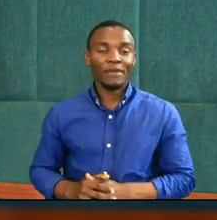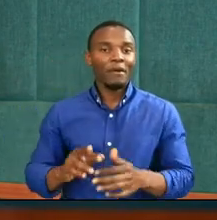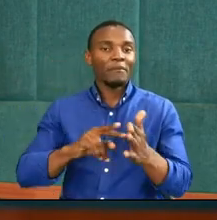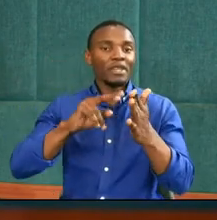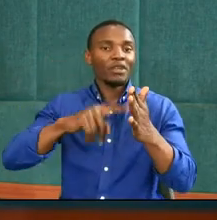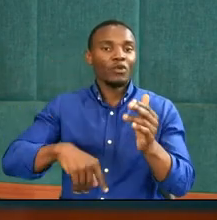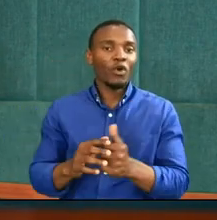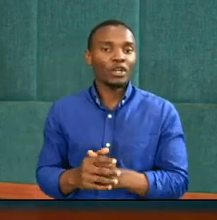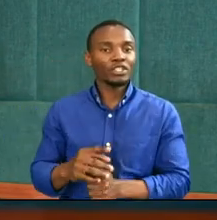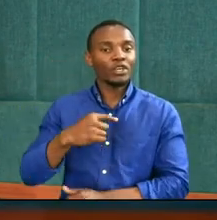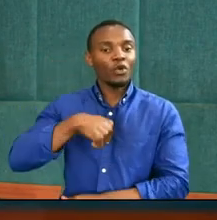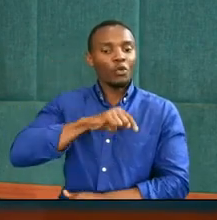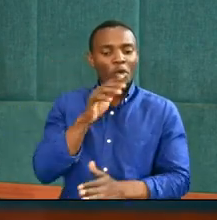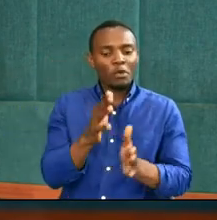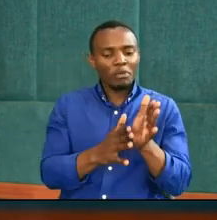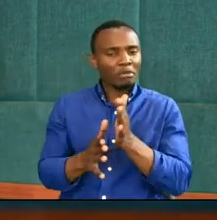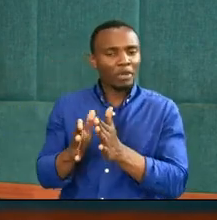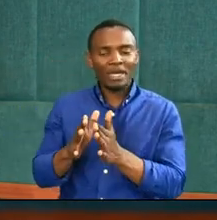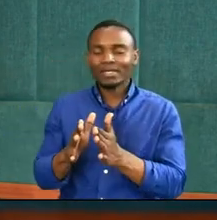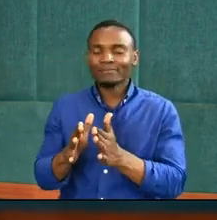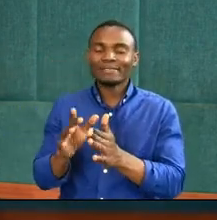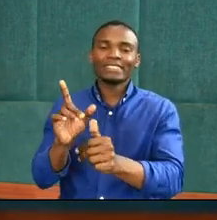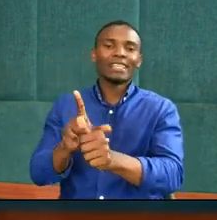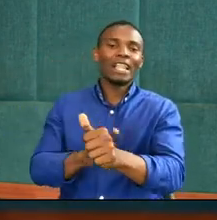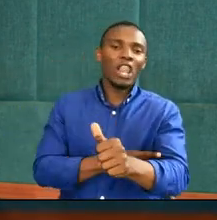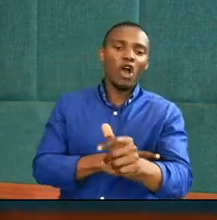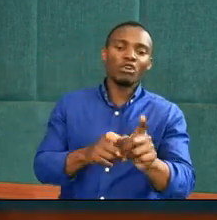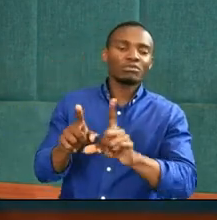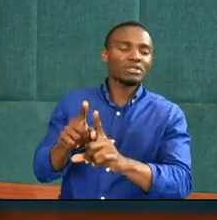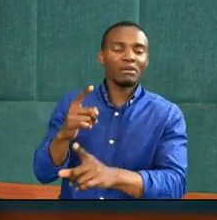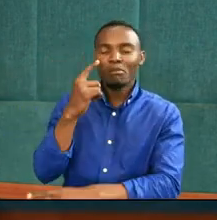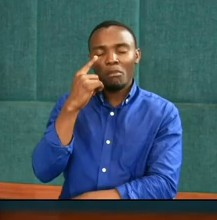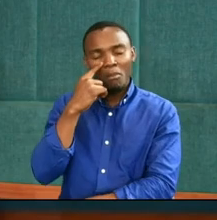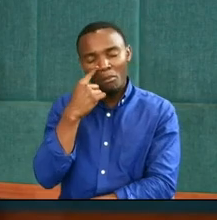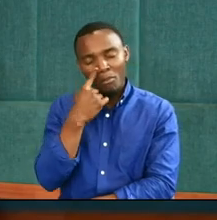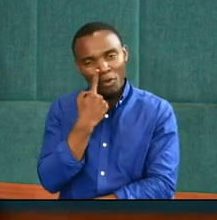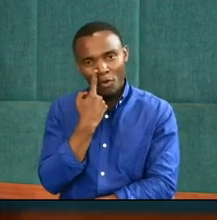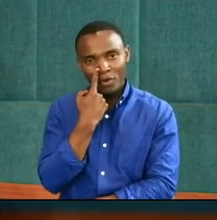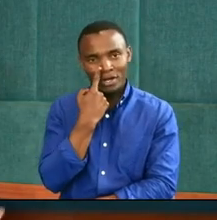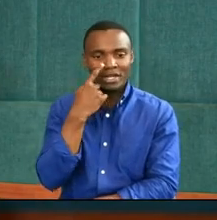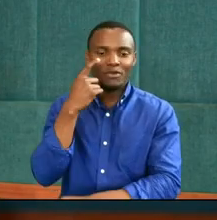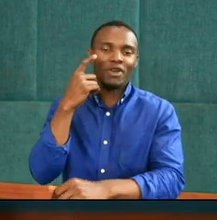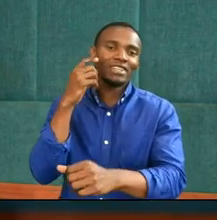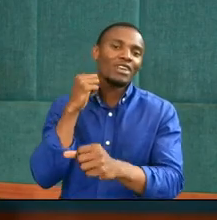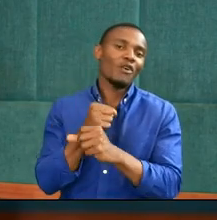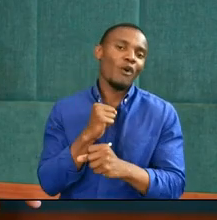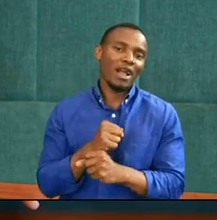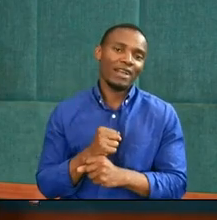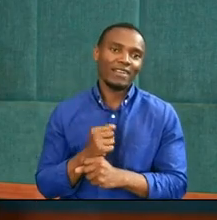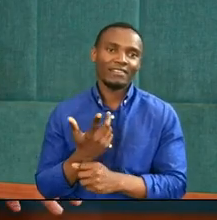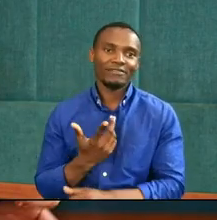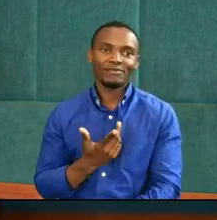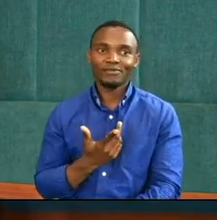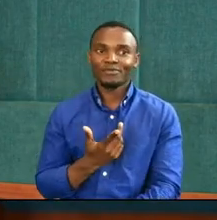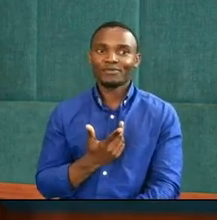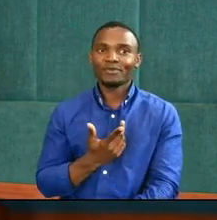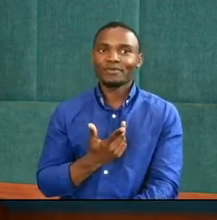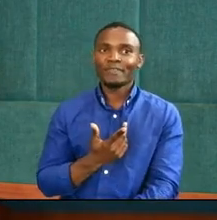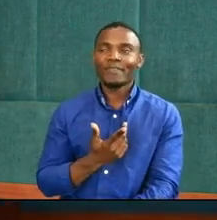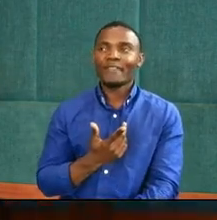therefore watching for him to come is a long, laborious, boring task.